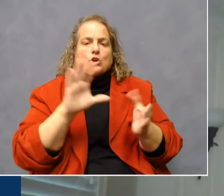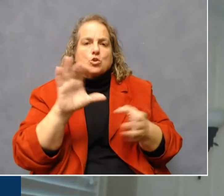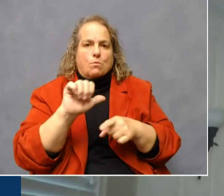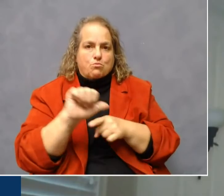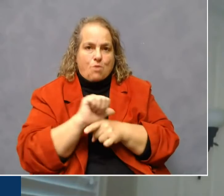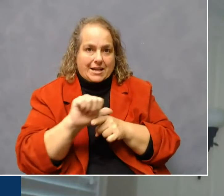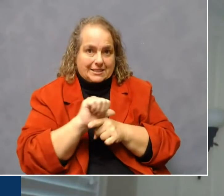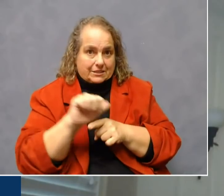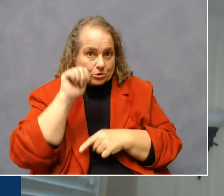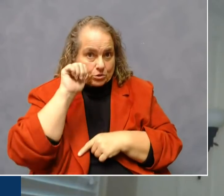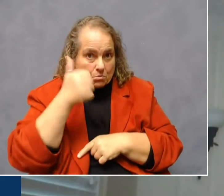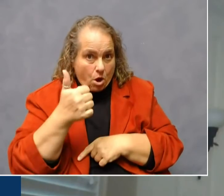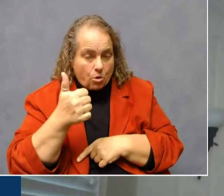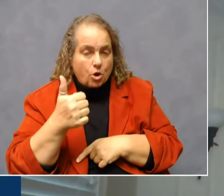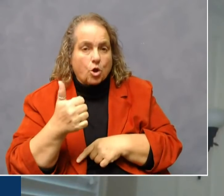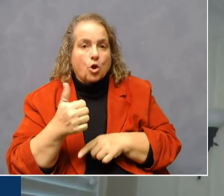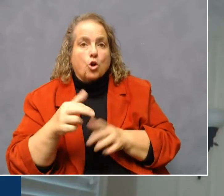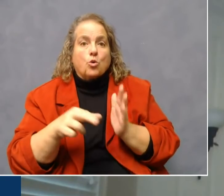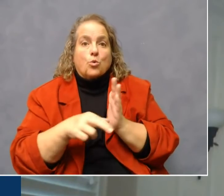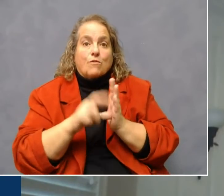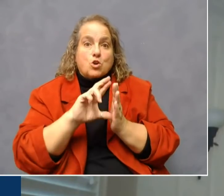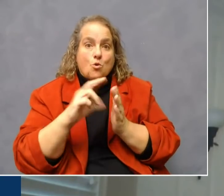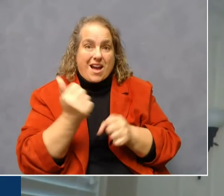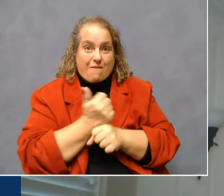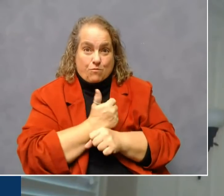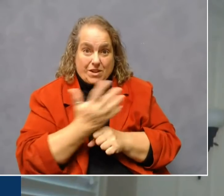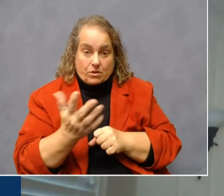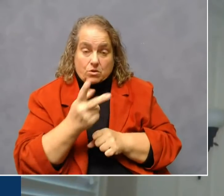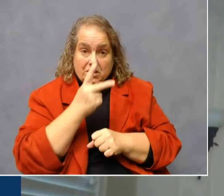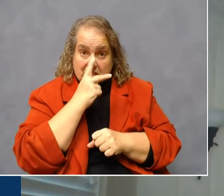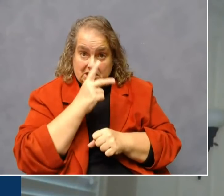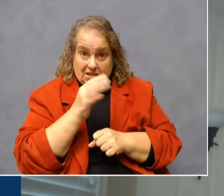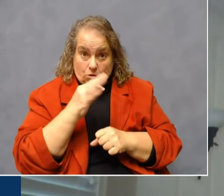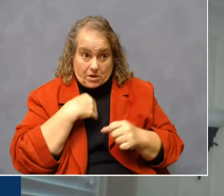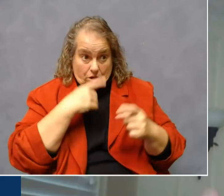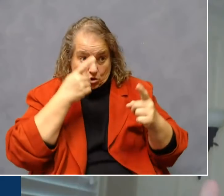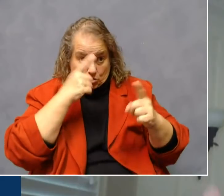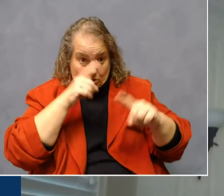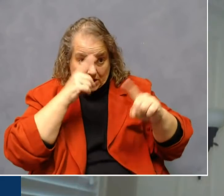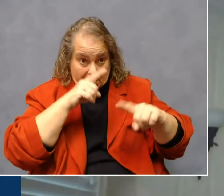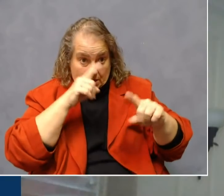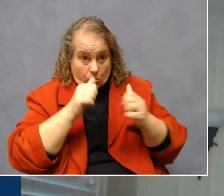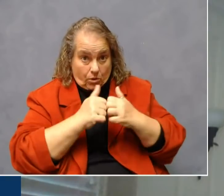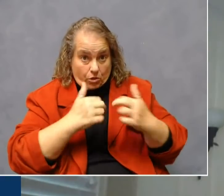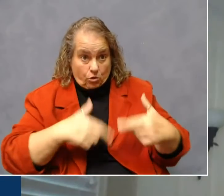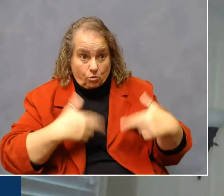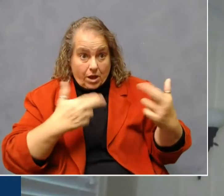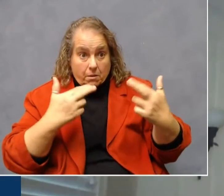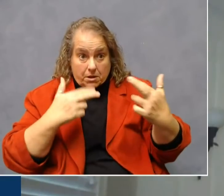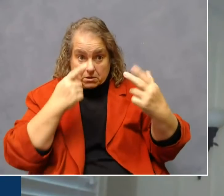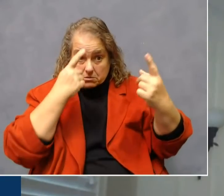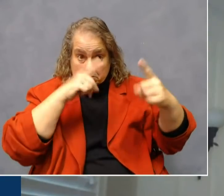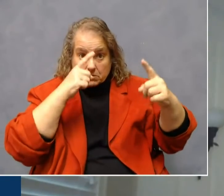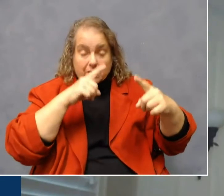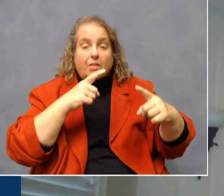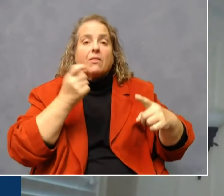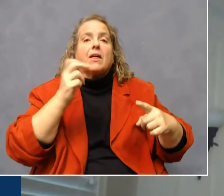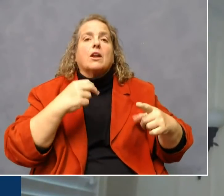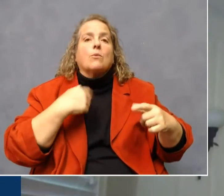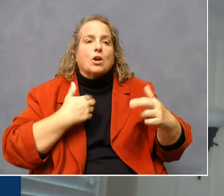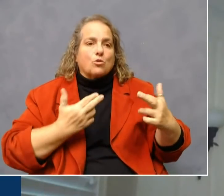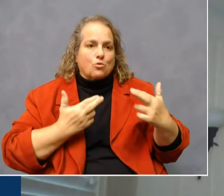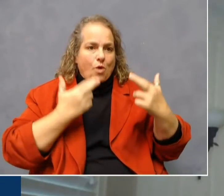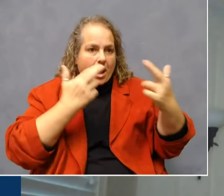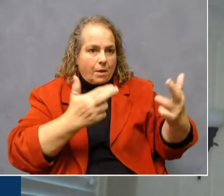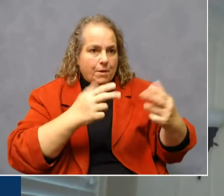short order, see if we agree with their recommendations, and then we'll recommend to another advisory committee that